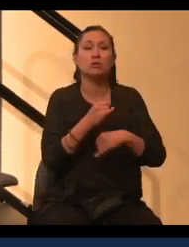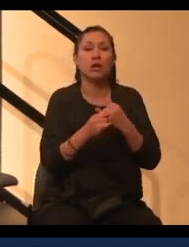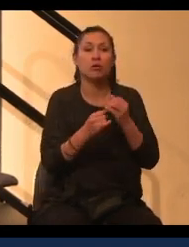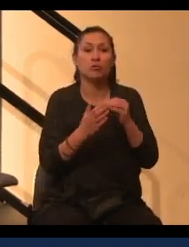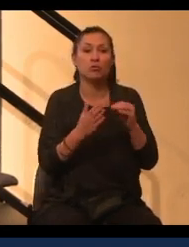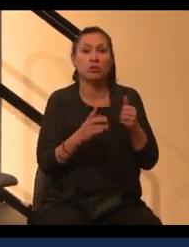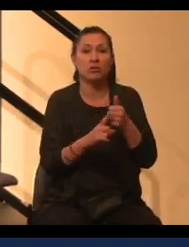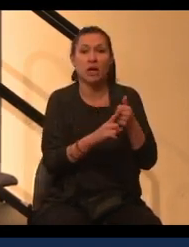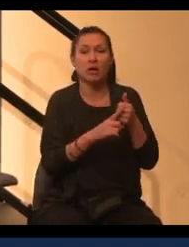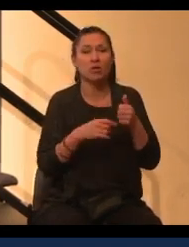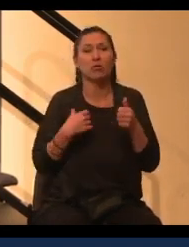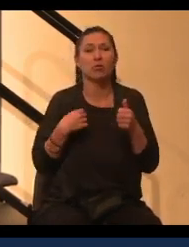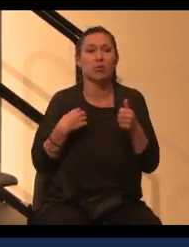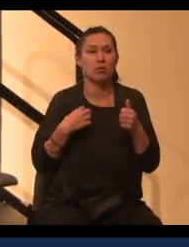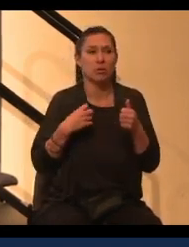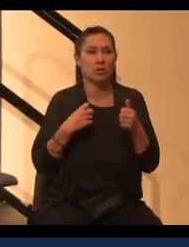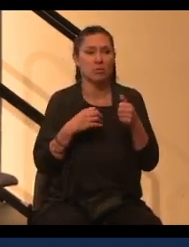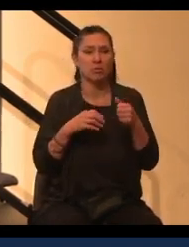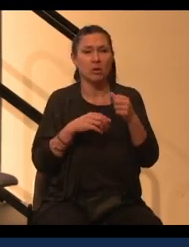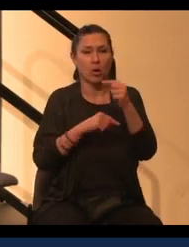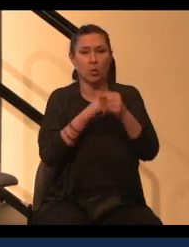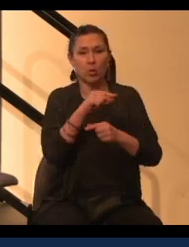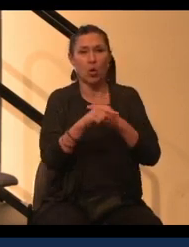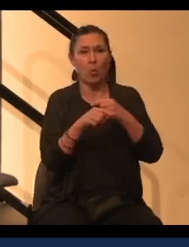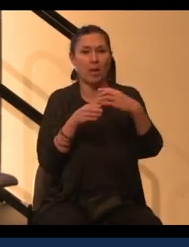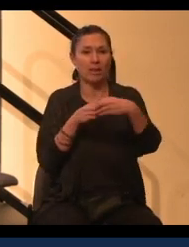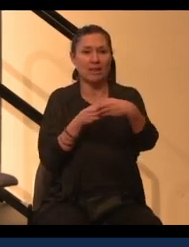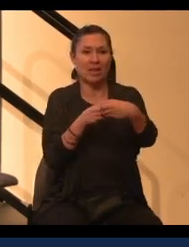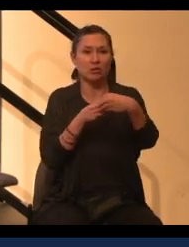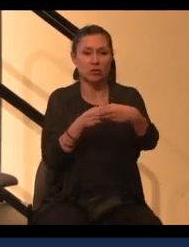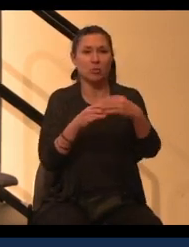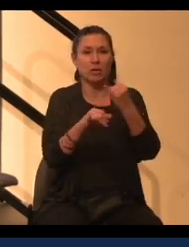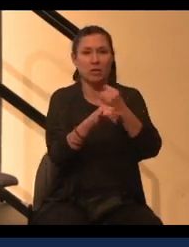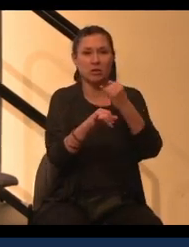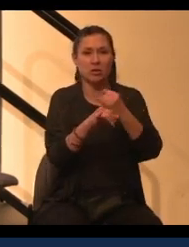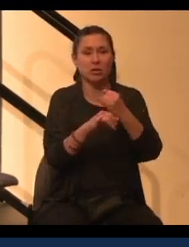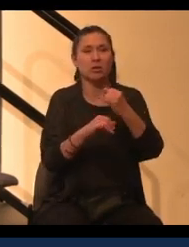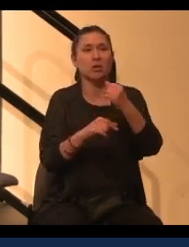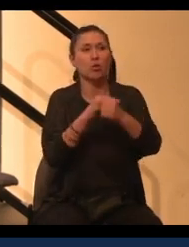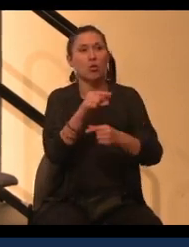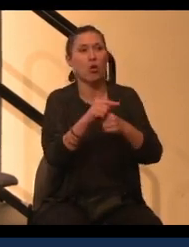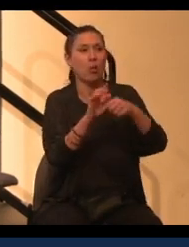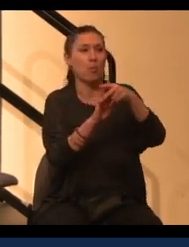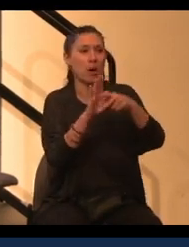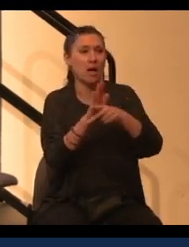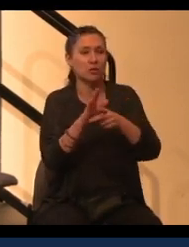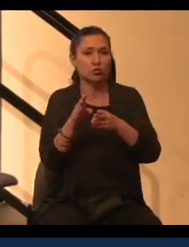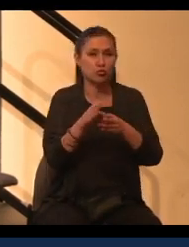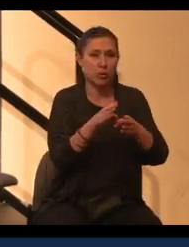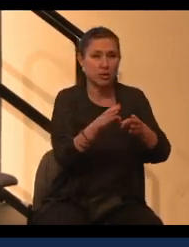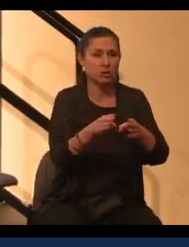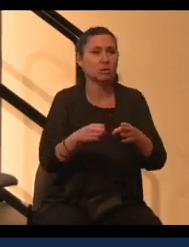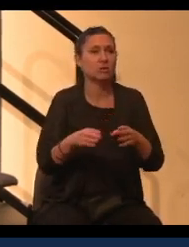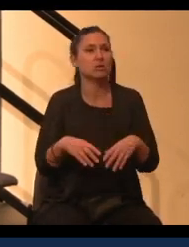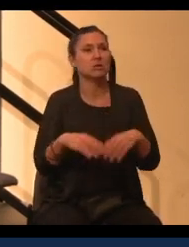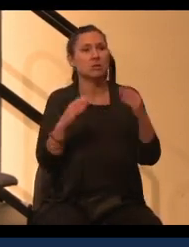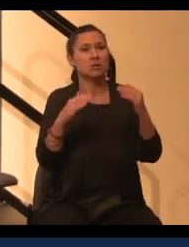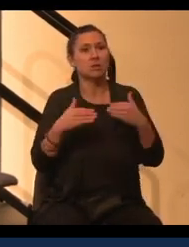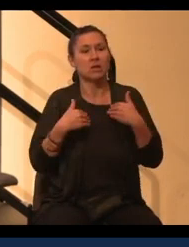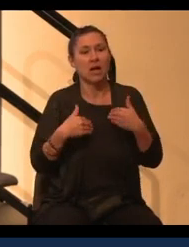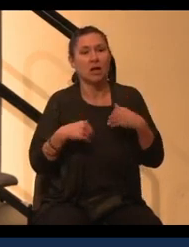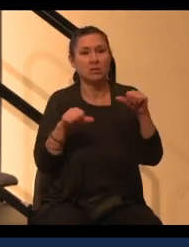that are in our Global Leadership Institute at Global Policy and Strategy. We have international students in Health